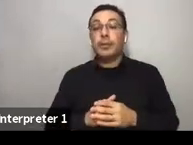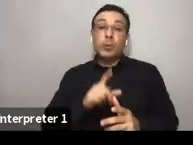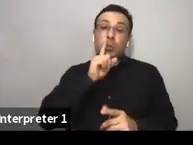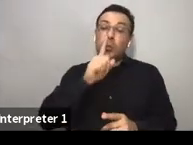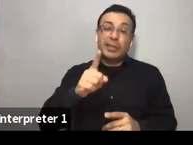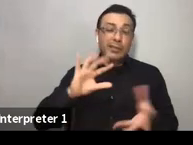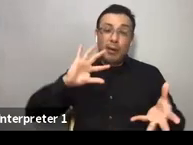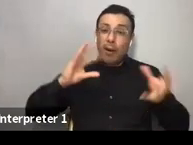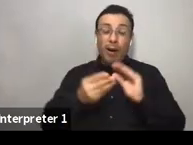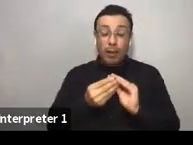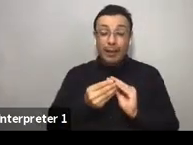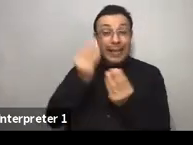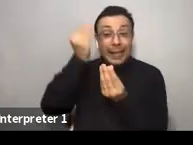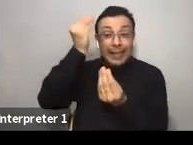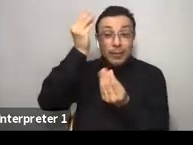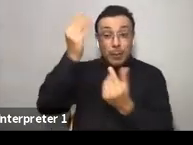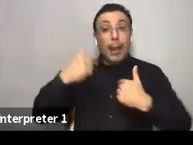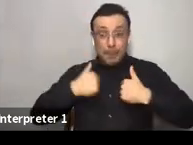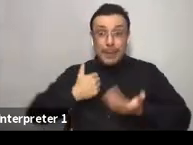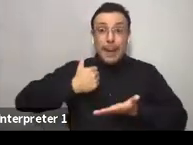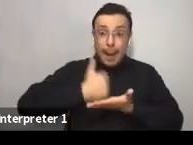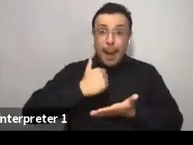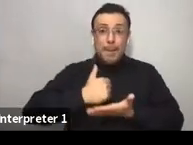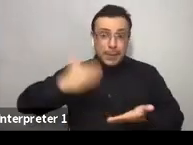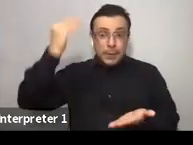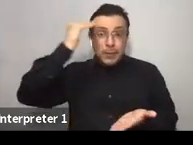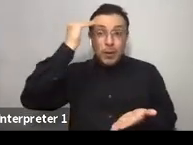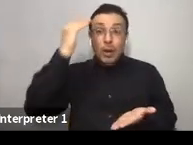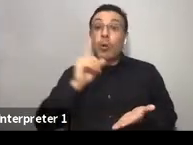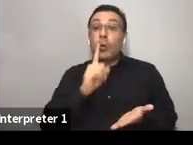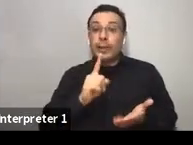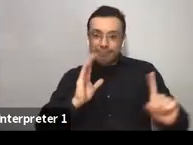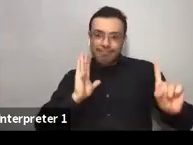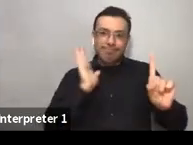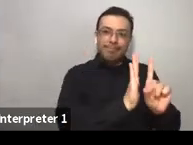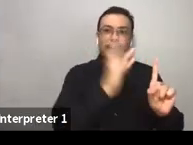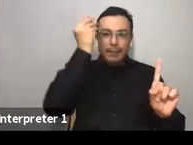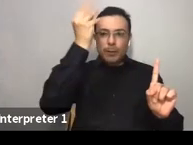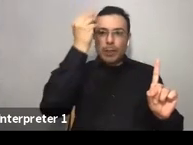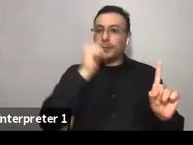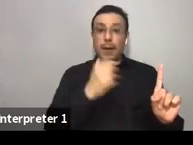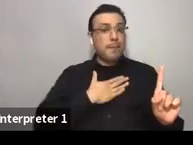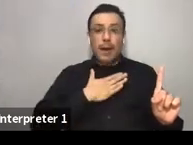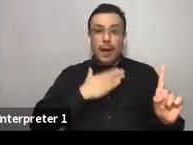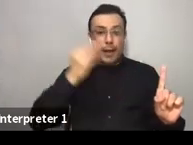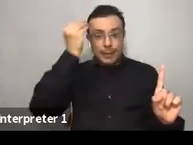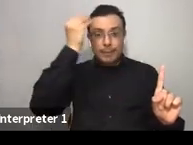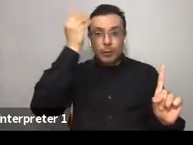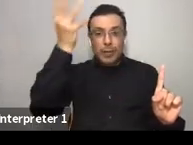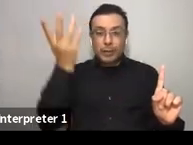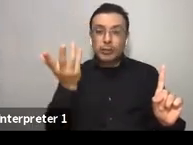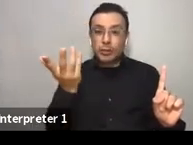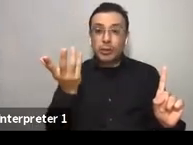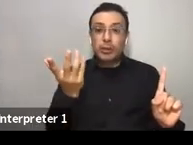their information. And this may be the first time in a long time that they have someone who actually honors